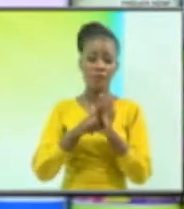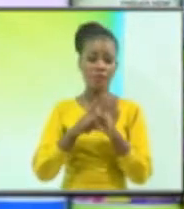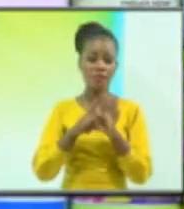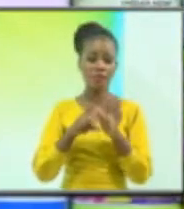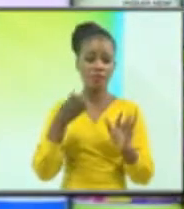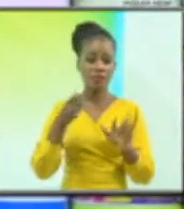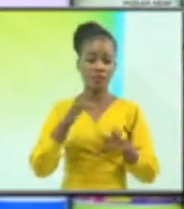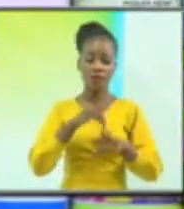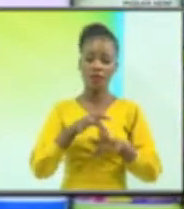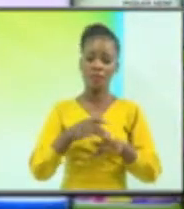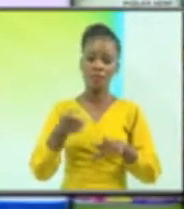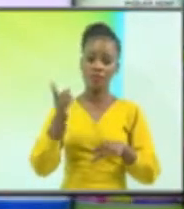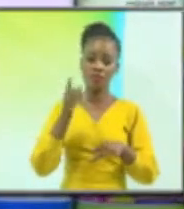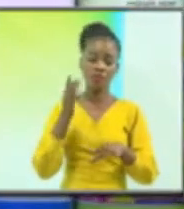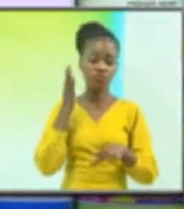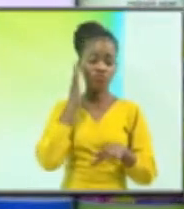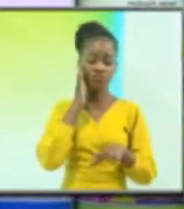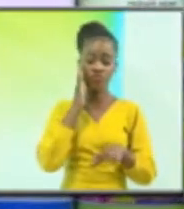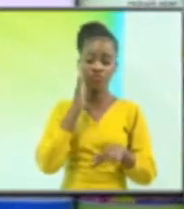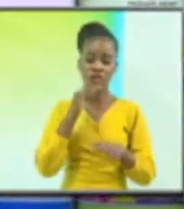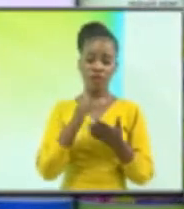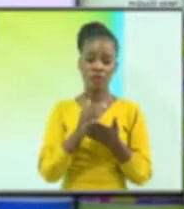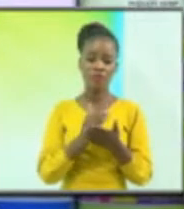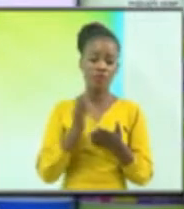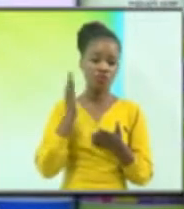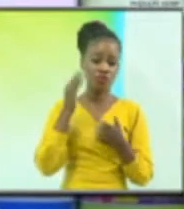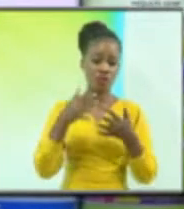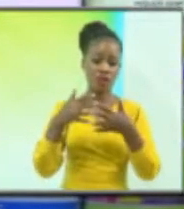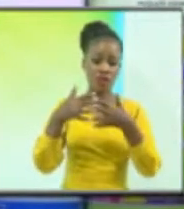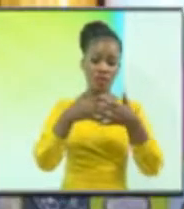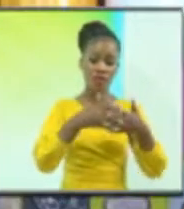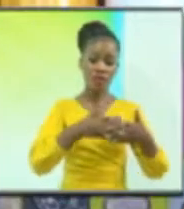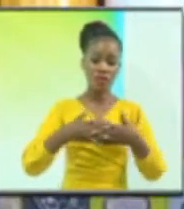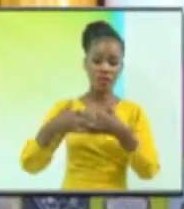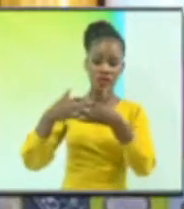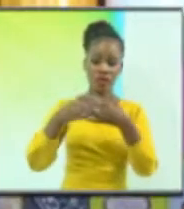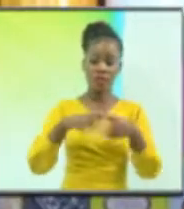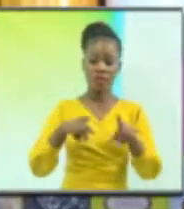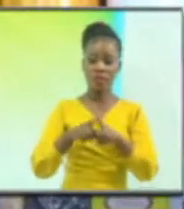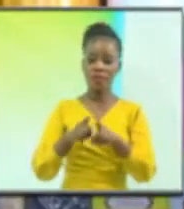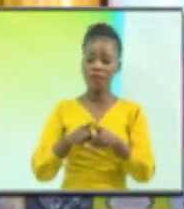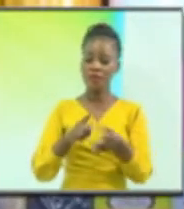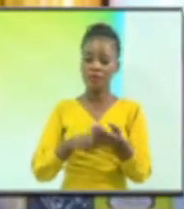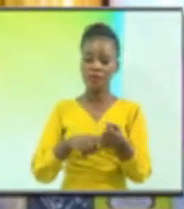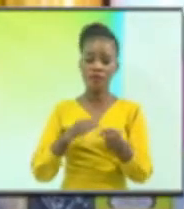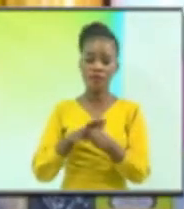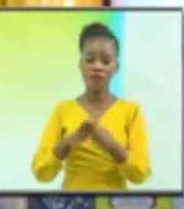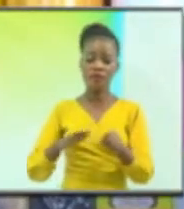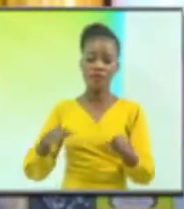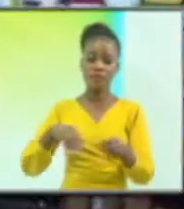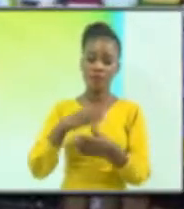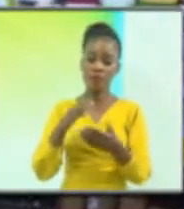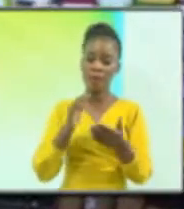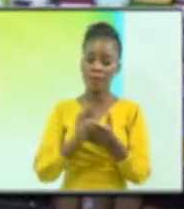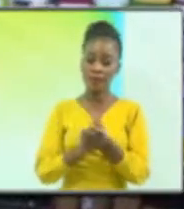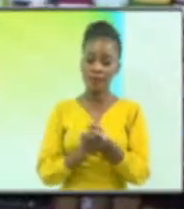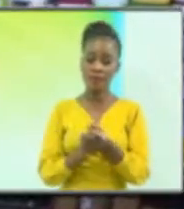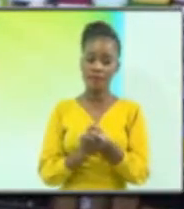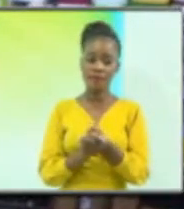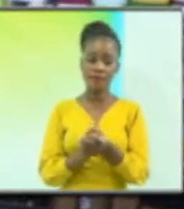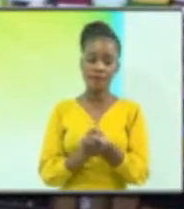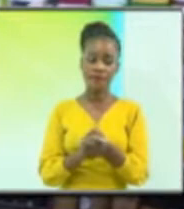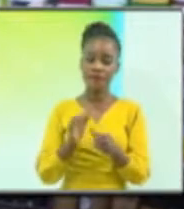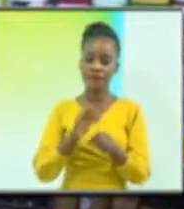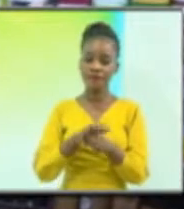that irritate the skin, the American products are skin-sensitive, catering for all skin types. Ze basinga